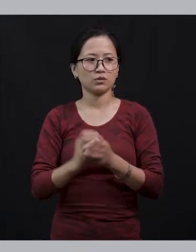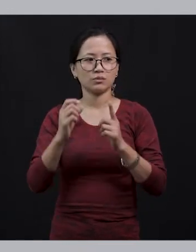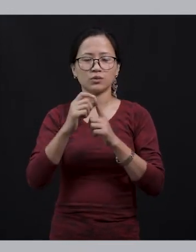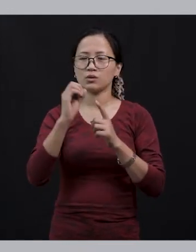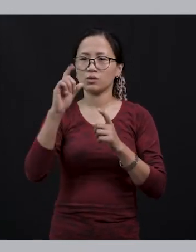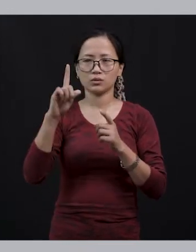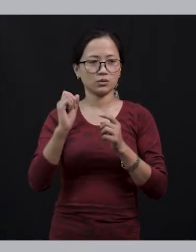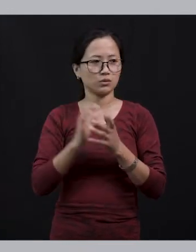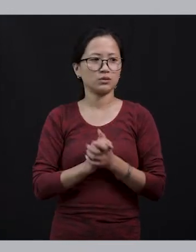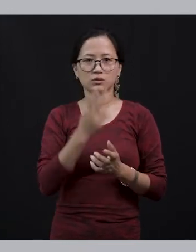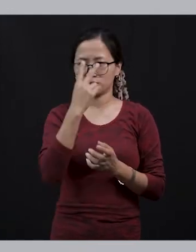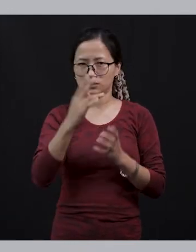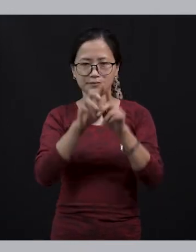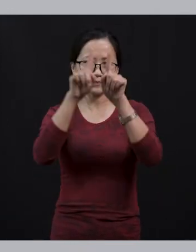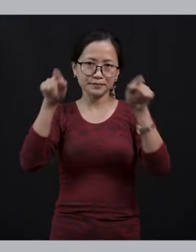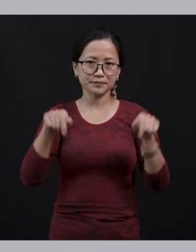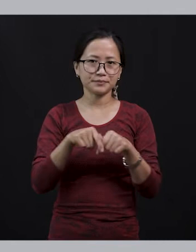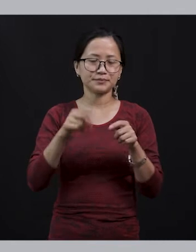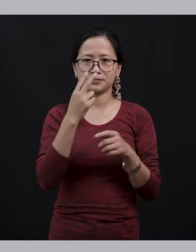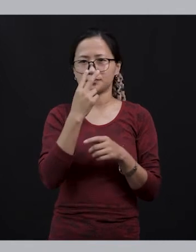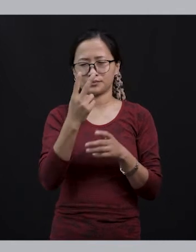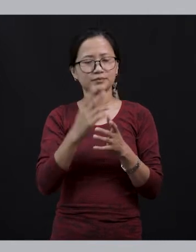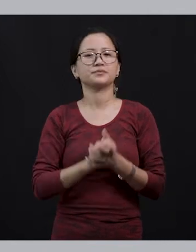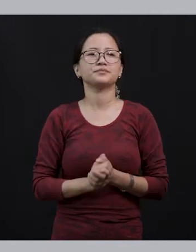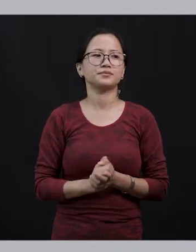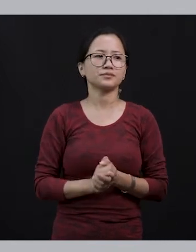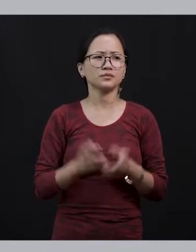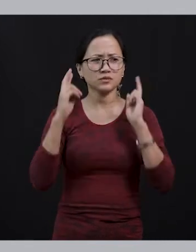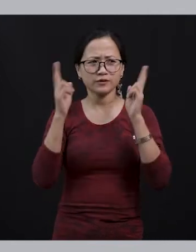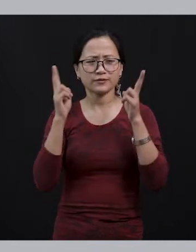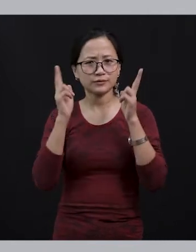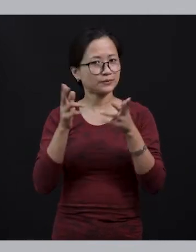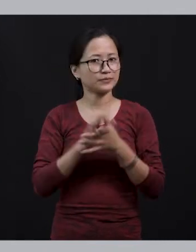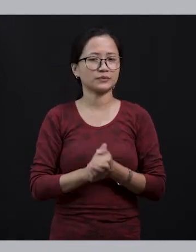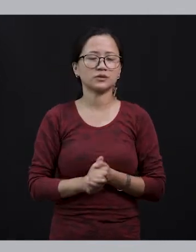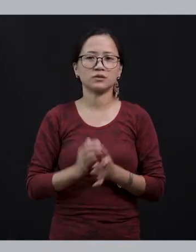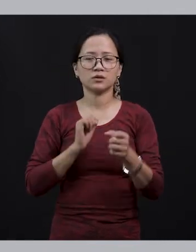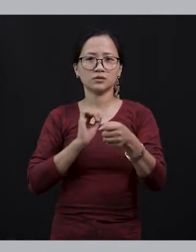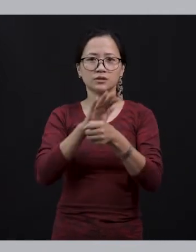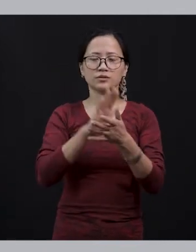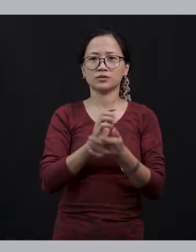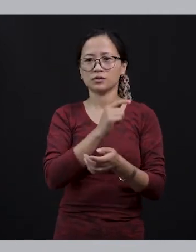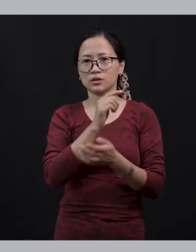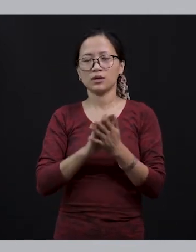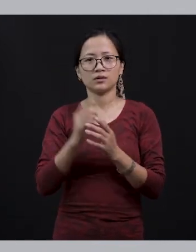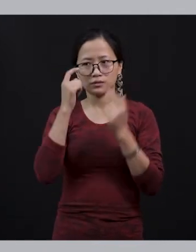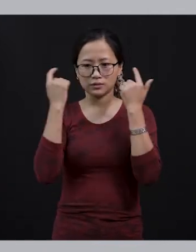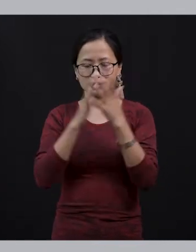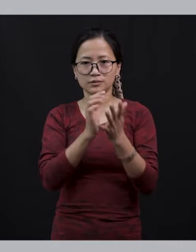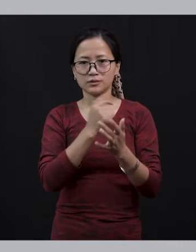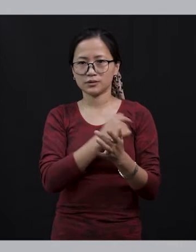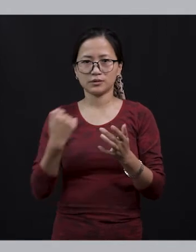them. Ibn Battuta was so famous that he was also sent to China by the Sultan